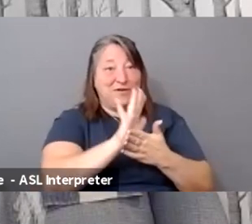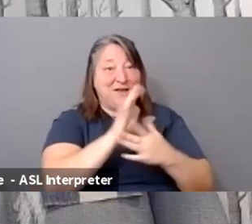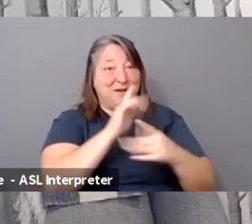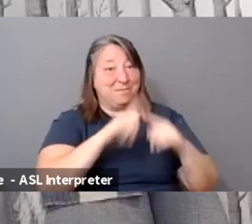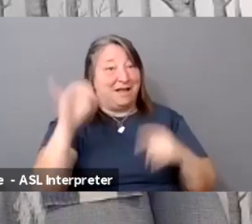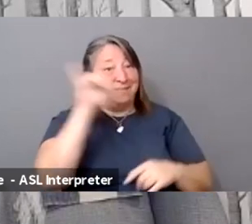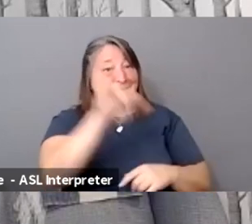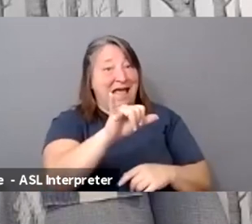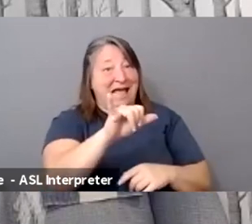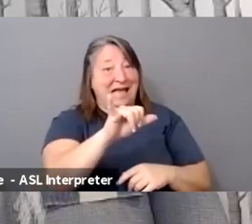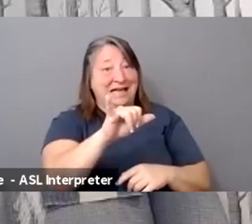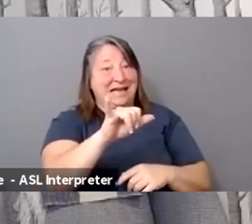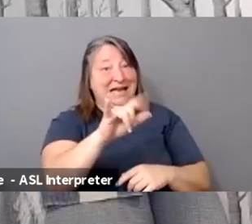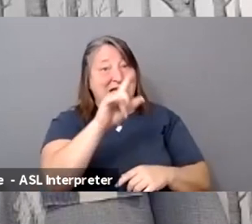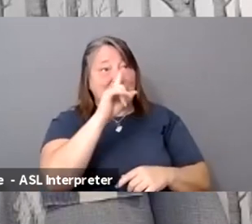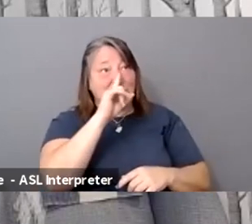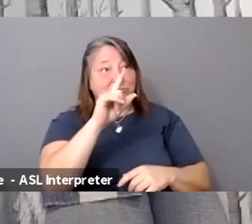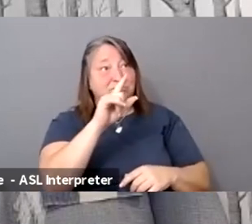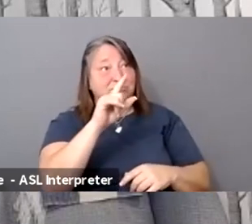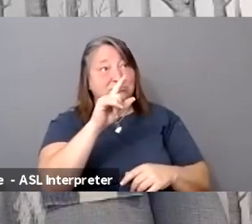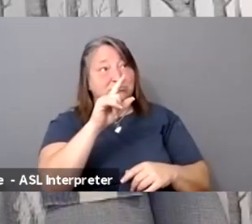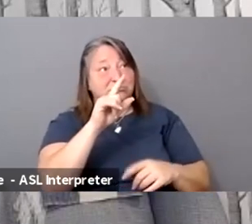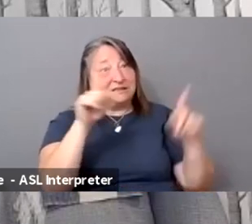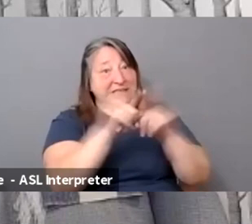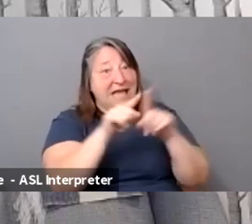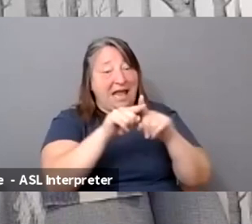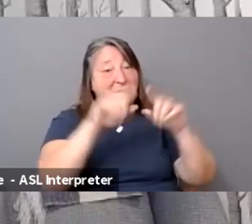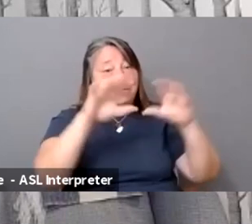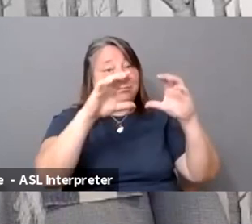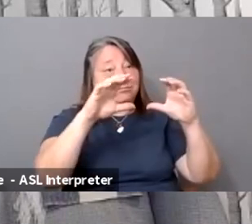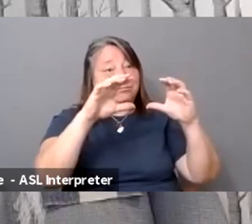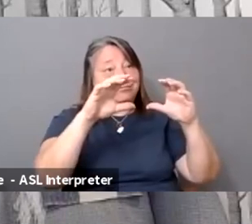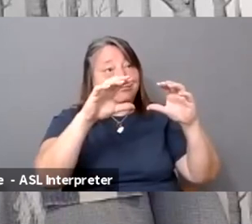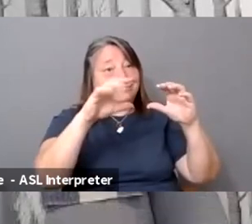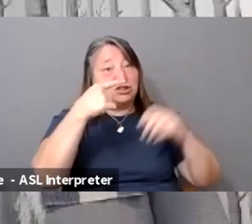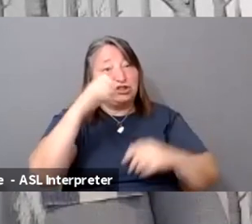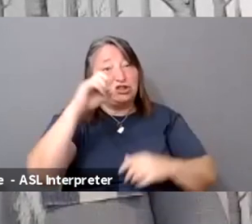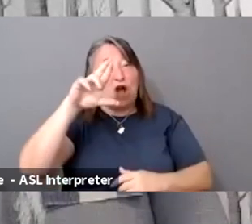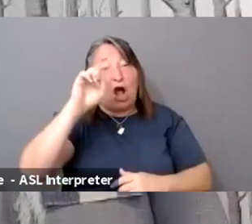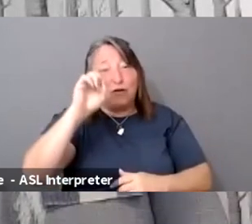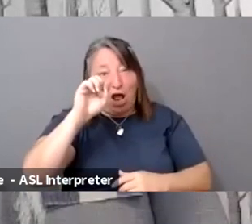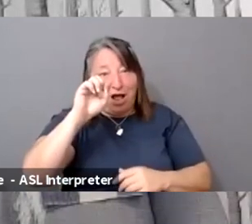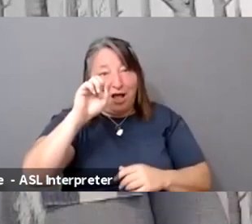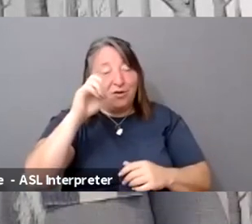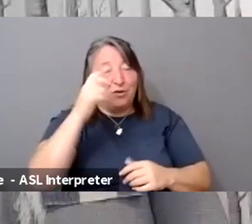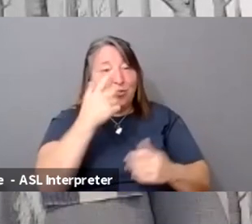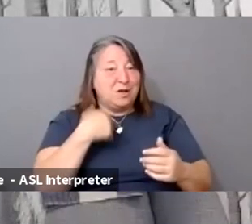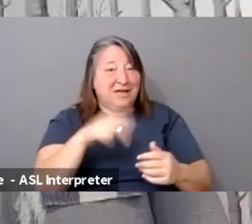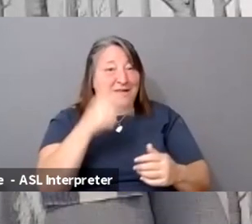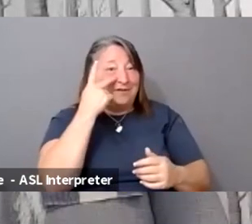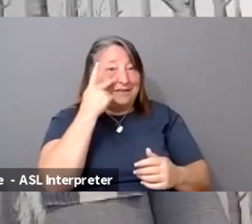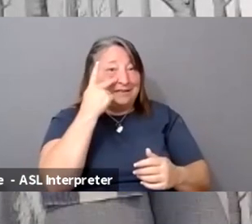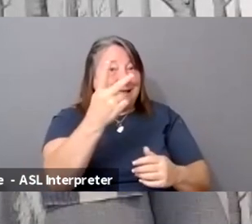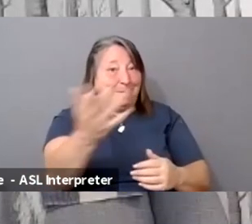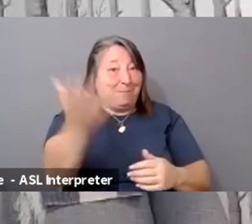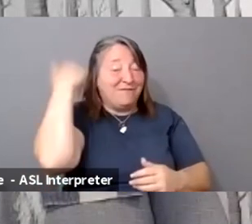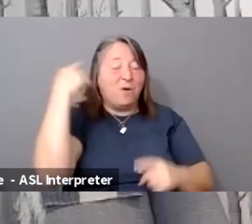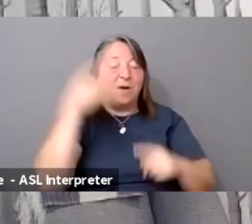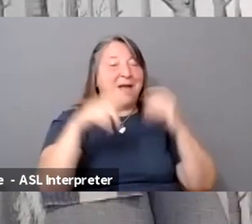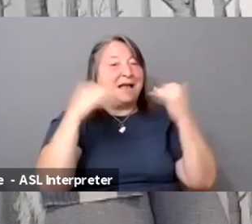of a well-worn genre. And now we get to see it through a different character lens, and that's